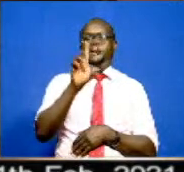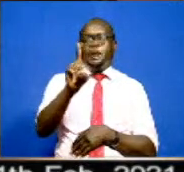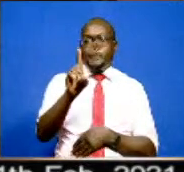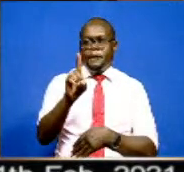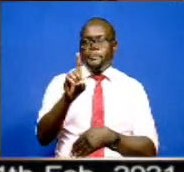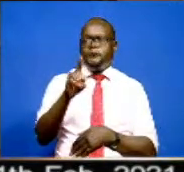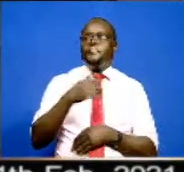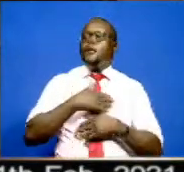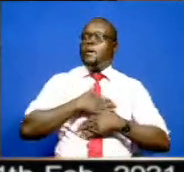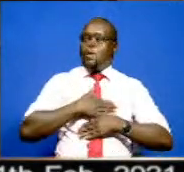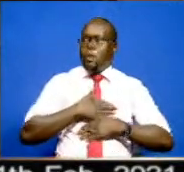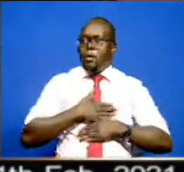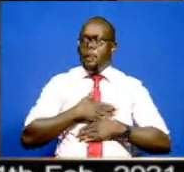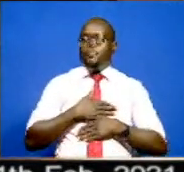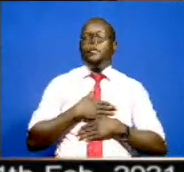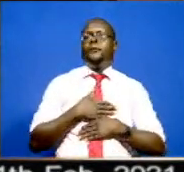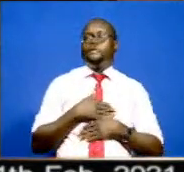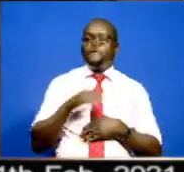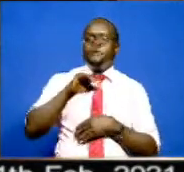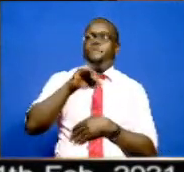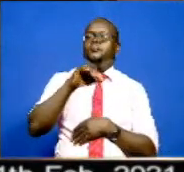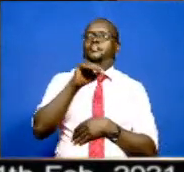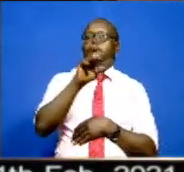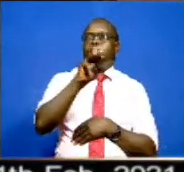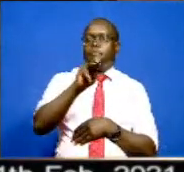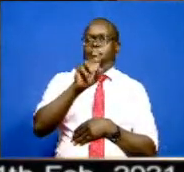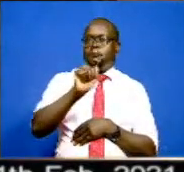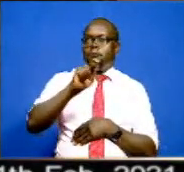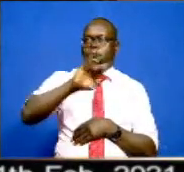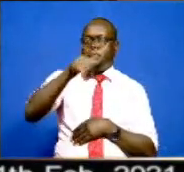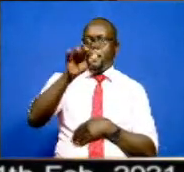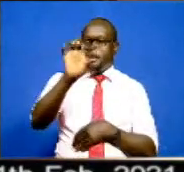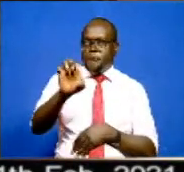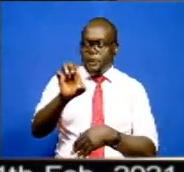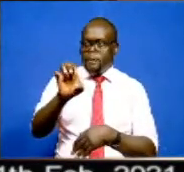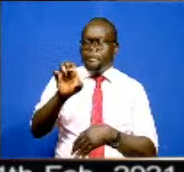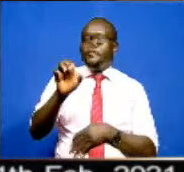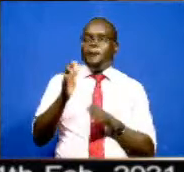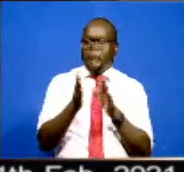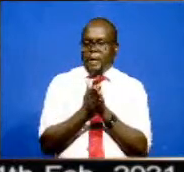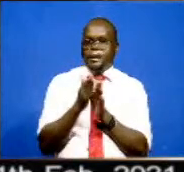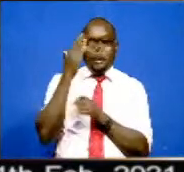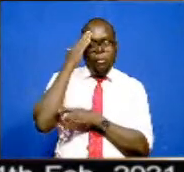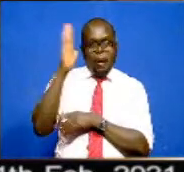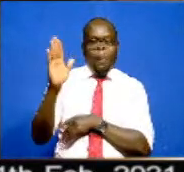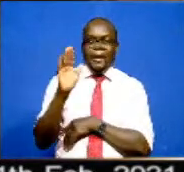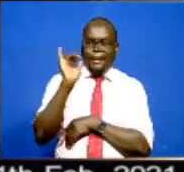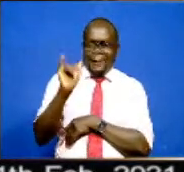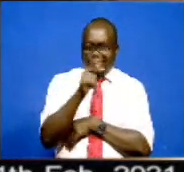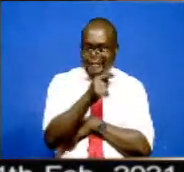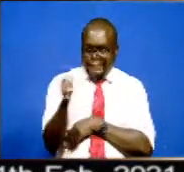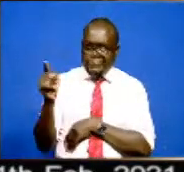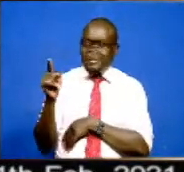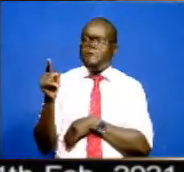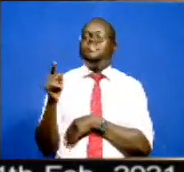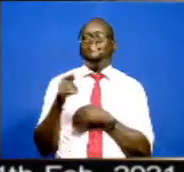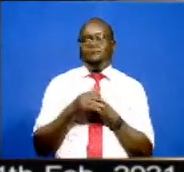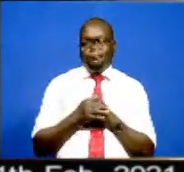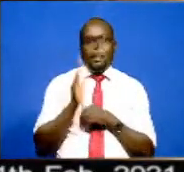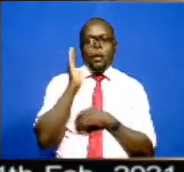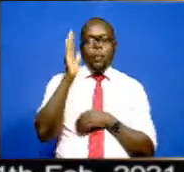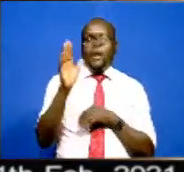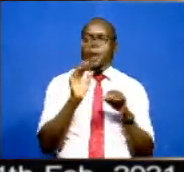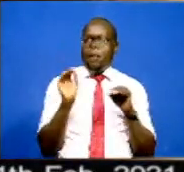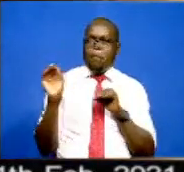MP. And the Honorable Joseph Manje, MP. And to note that this effectively will